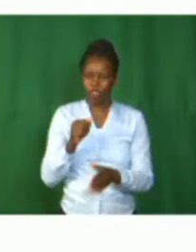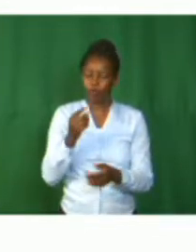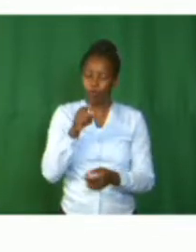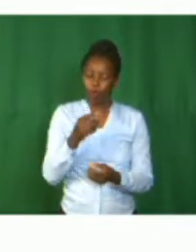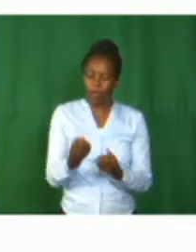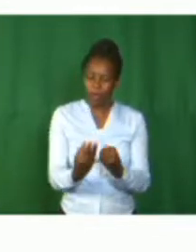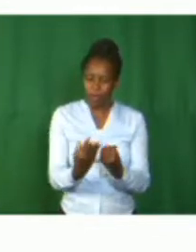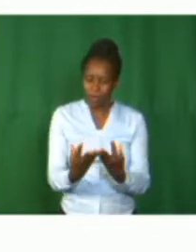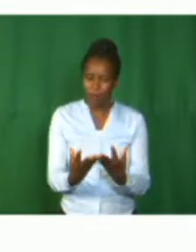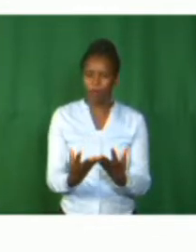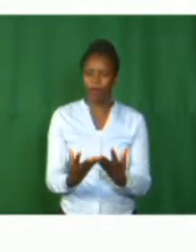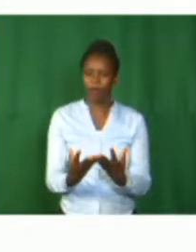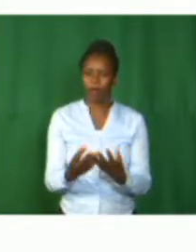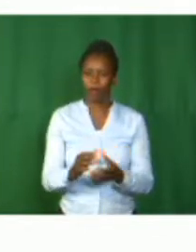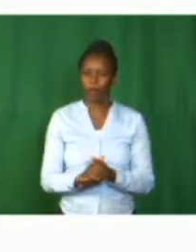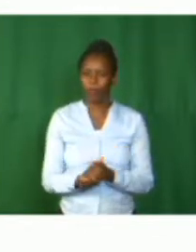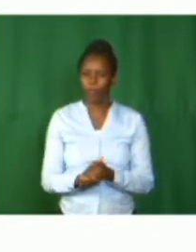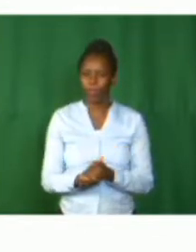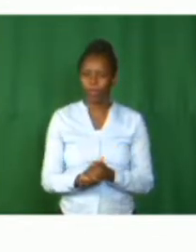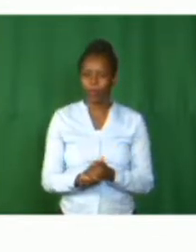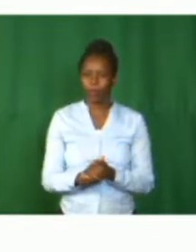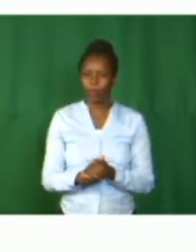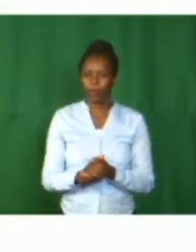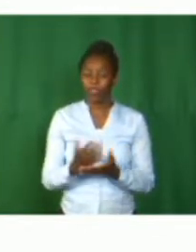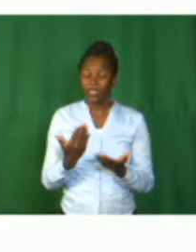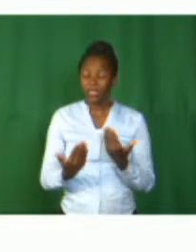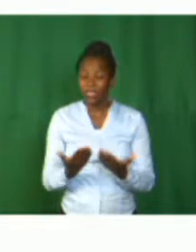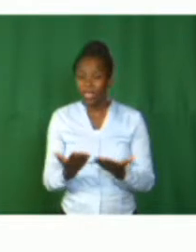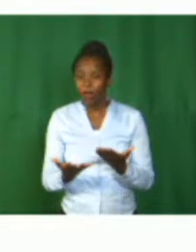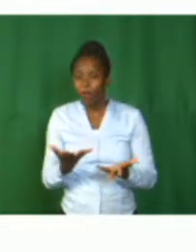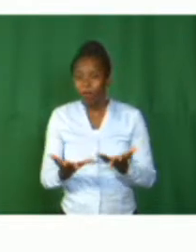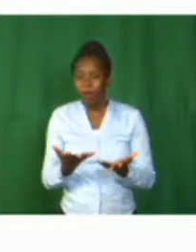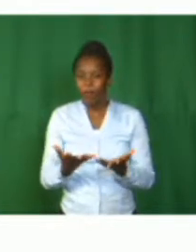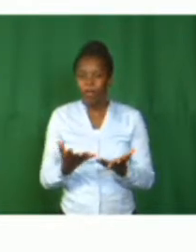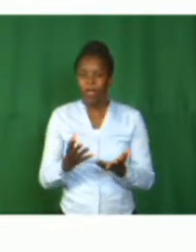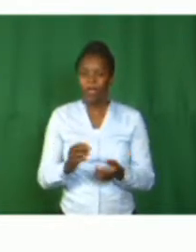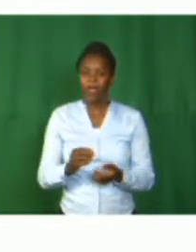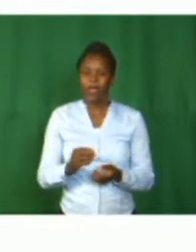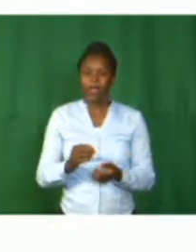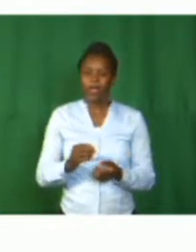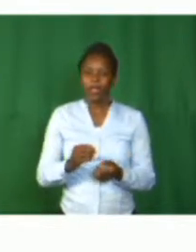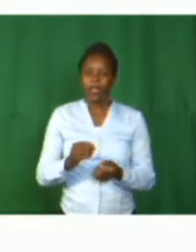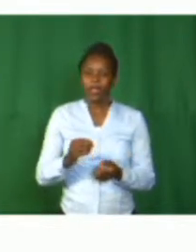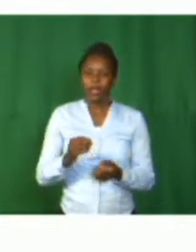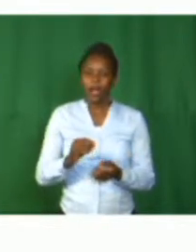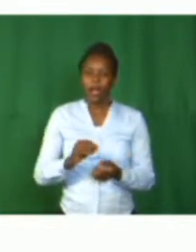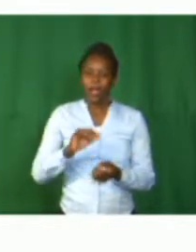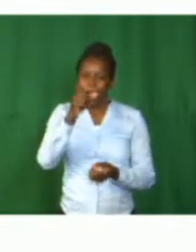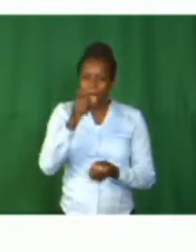notice now about quadratic equations, that the highest power of x,